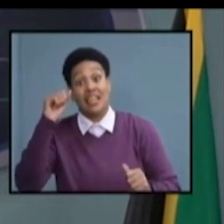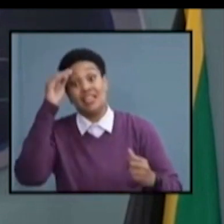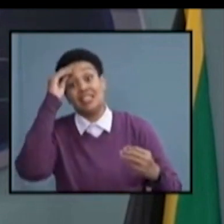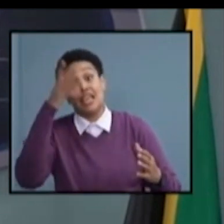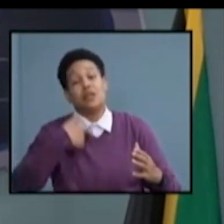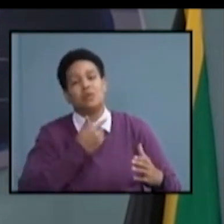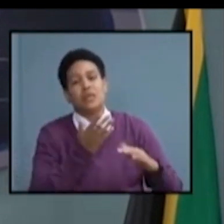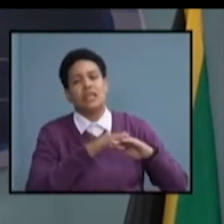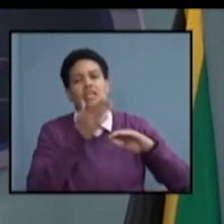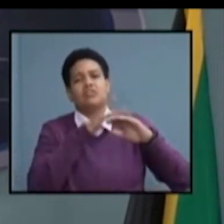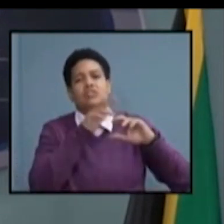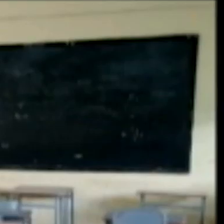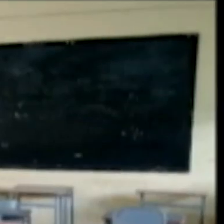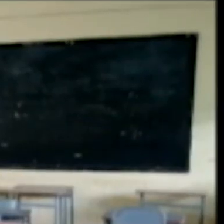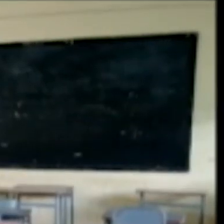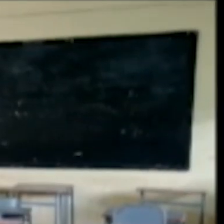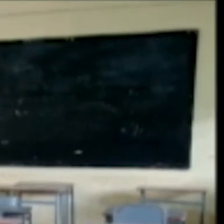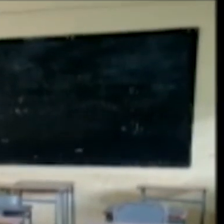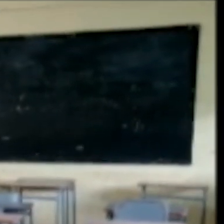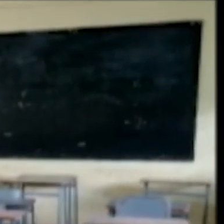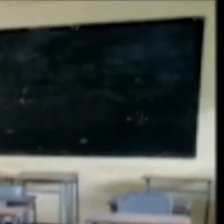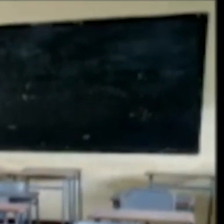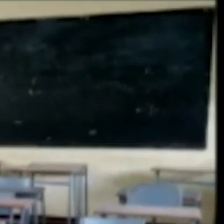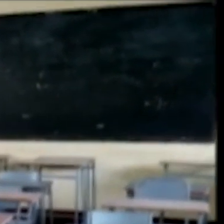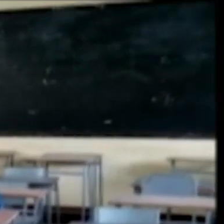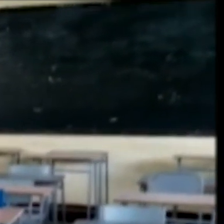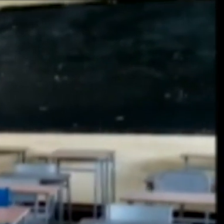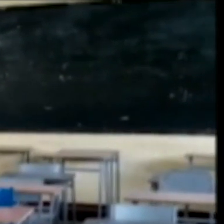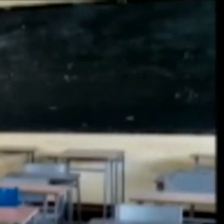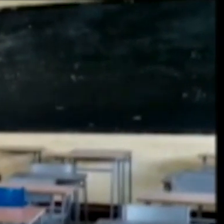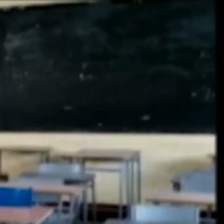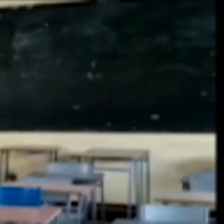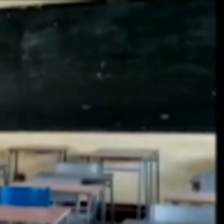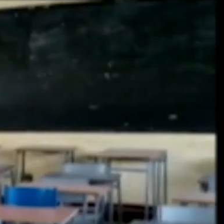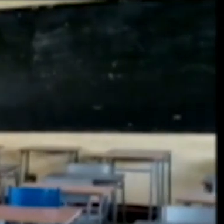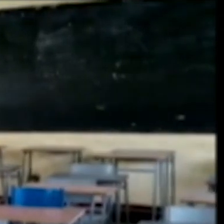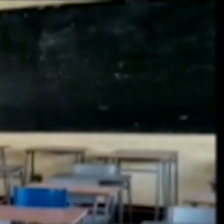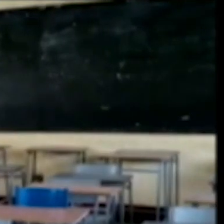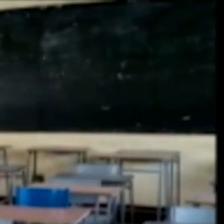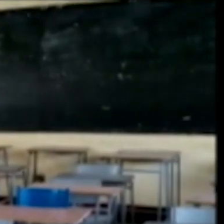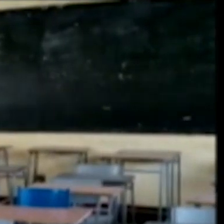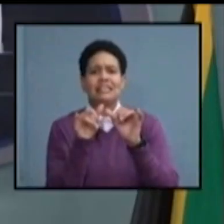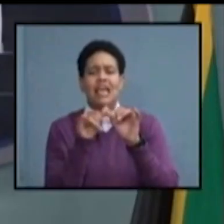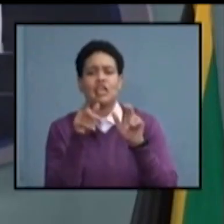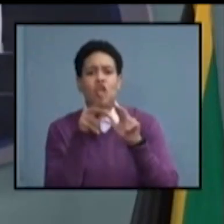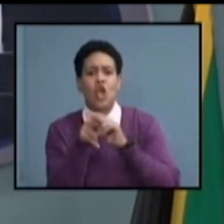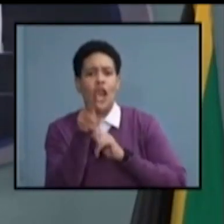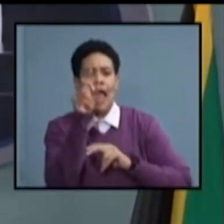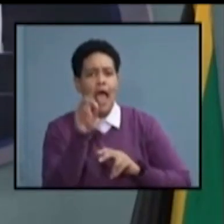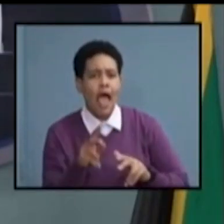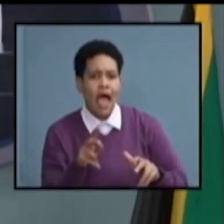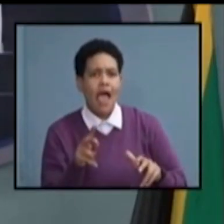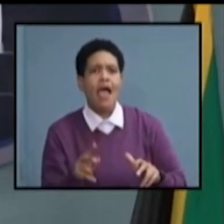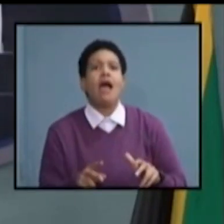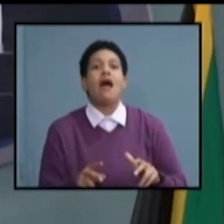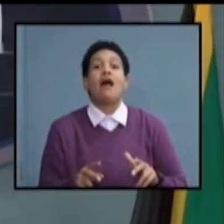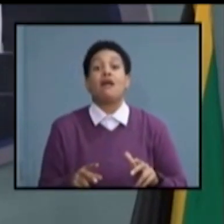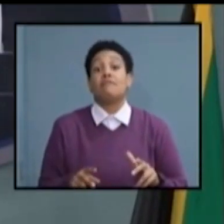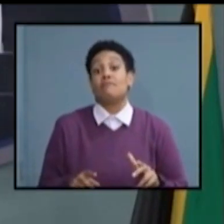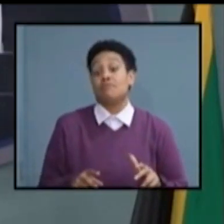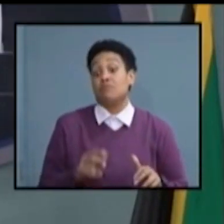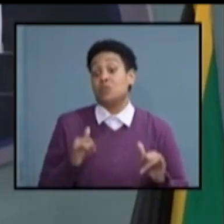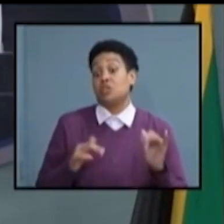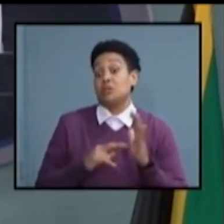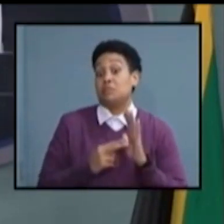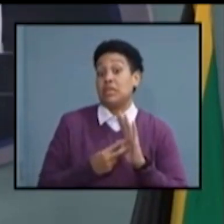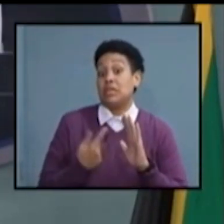monitoring and surveillance of schools. Mr. Holness said there's an expectation that class sizes will cut in half. Which would mean that